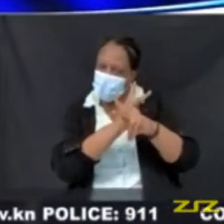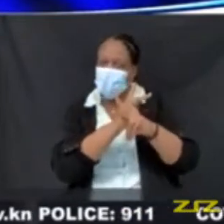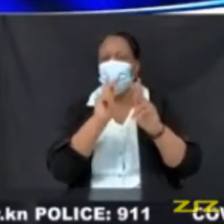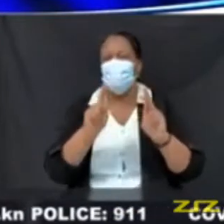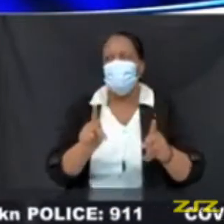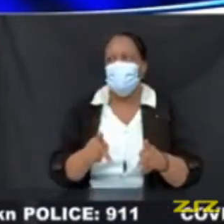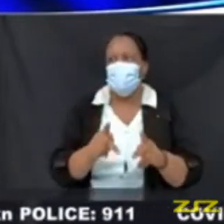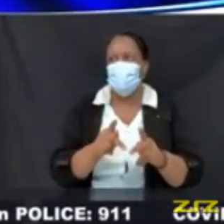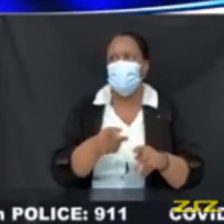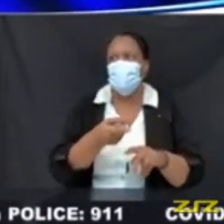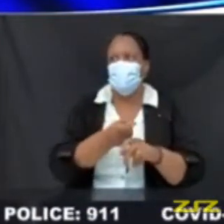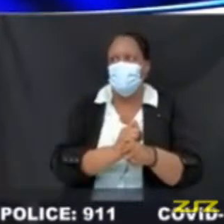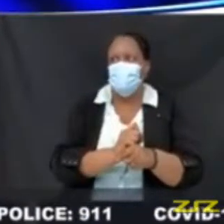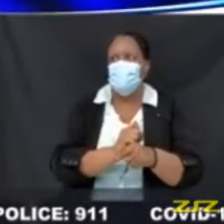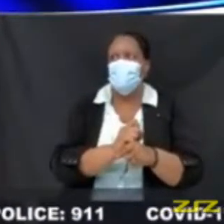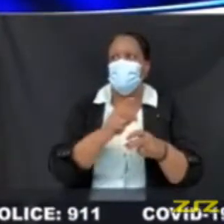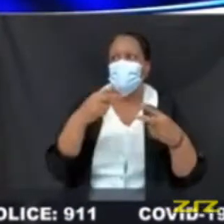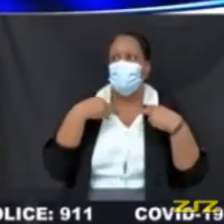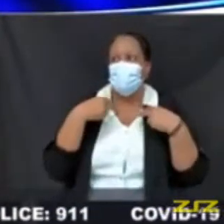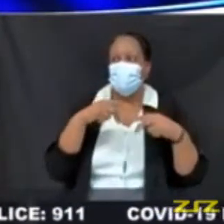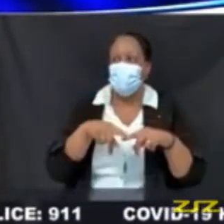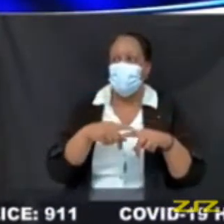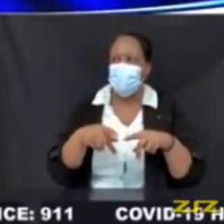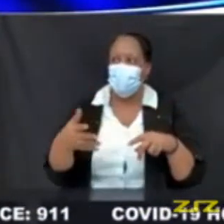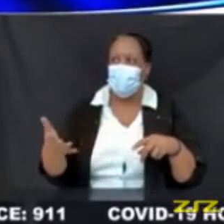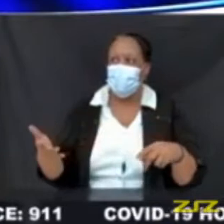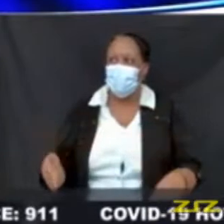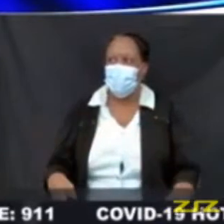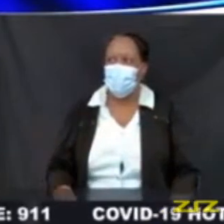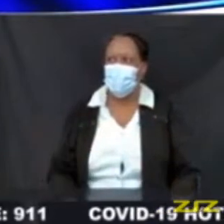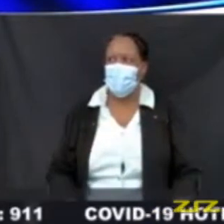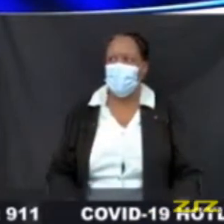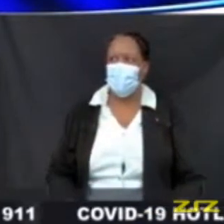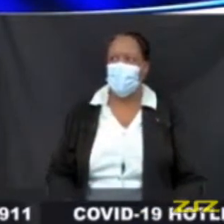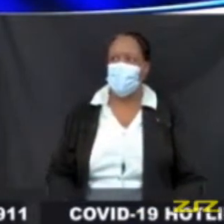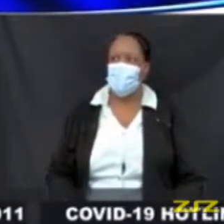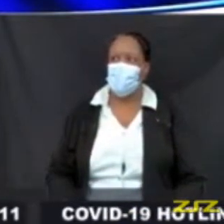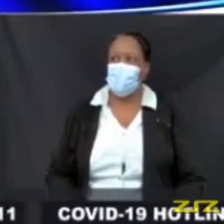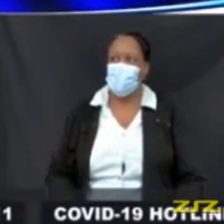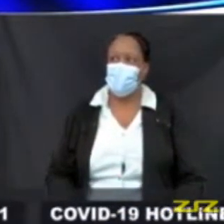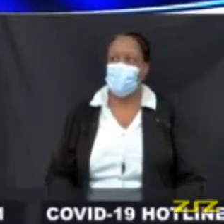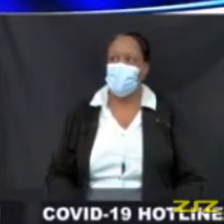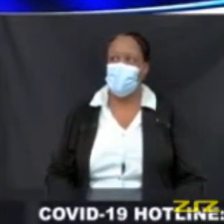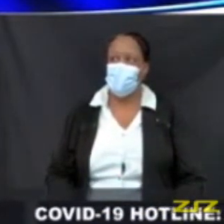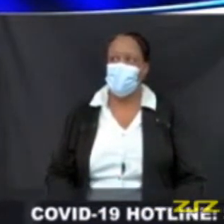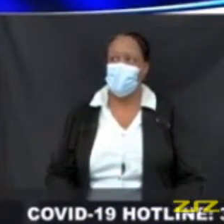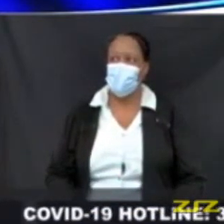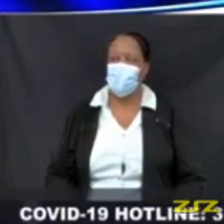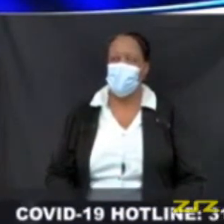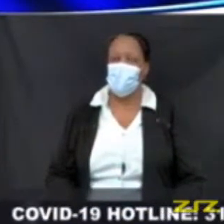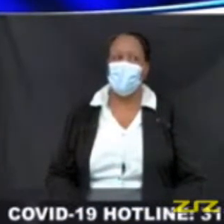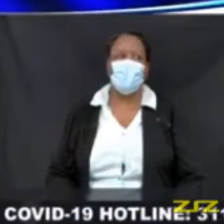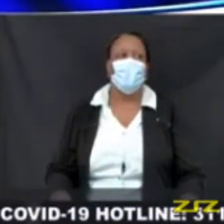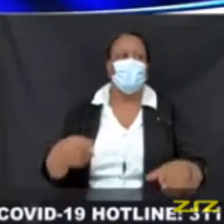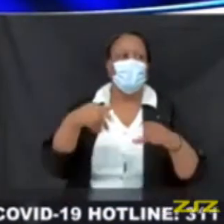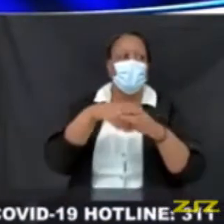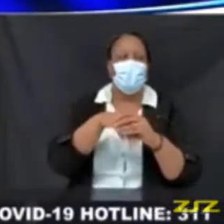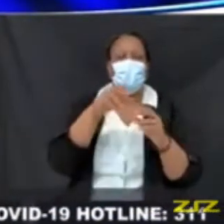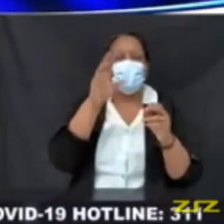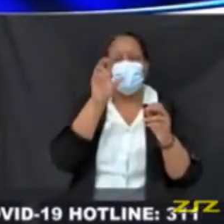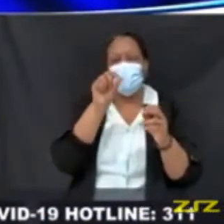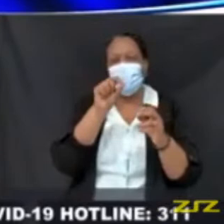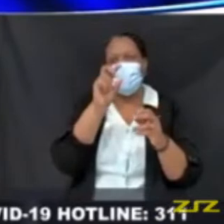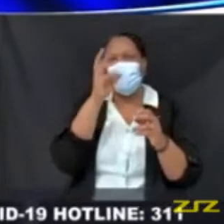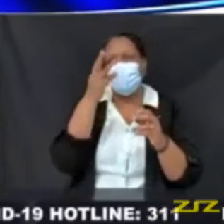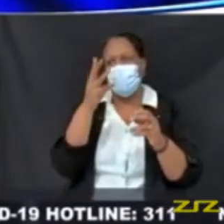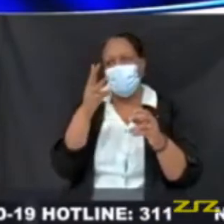assessed based on the reduction in disaster-related losses, are intended to be met during the years 2016 to